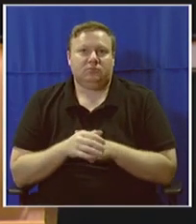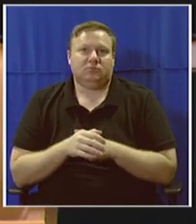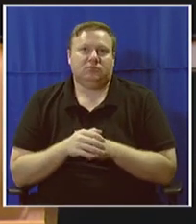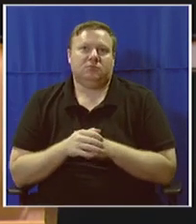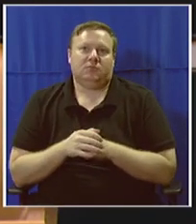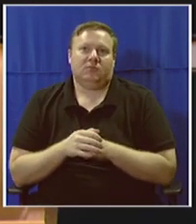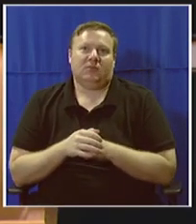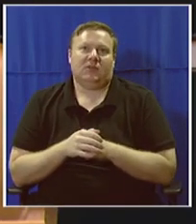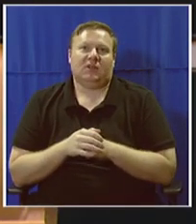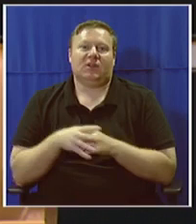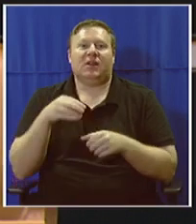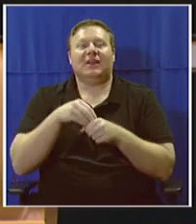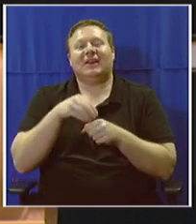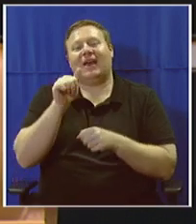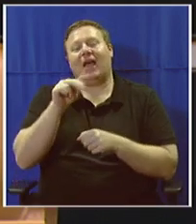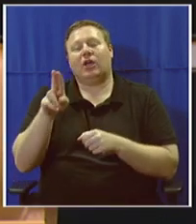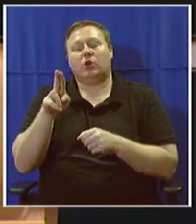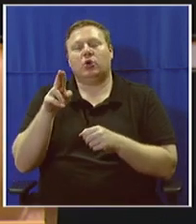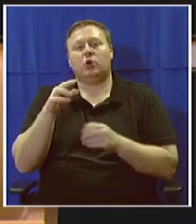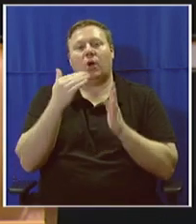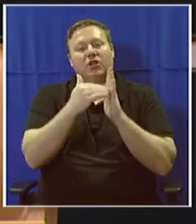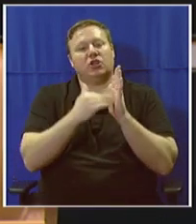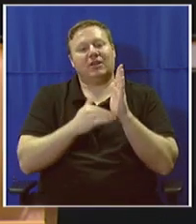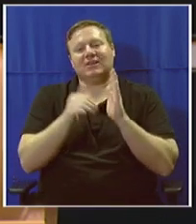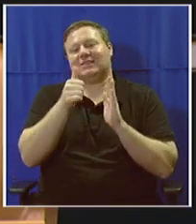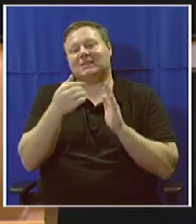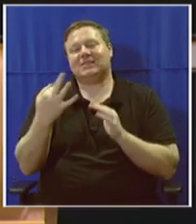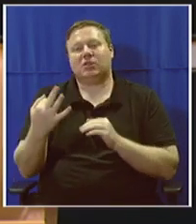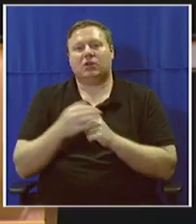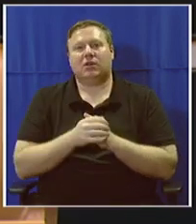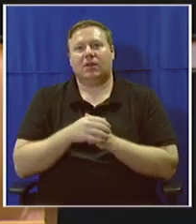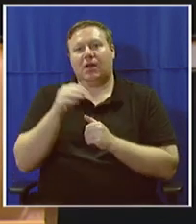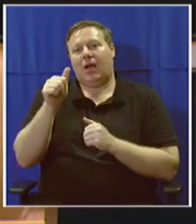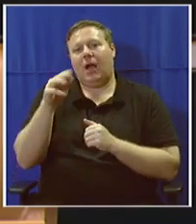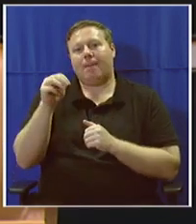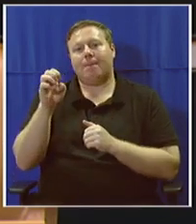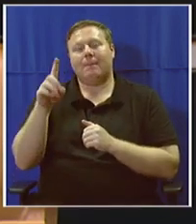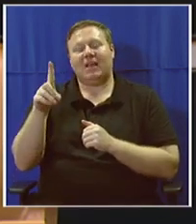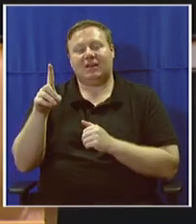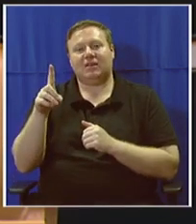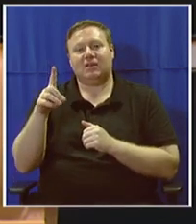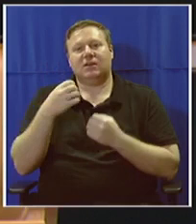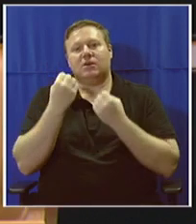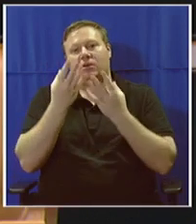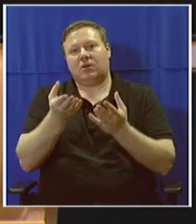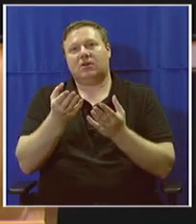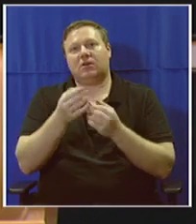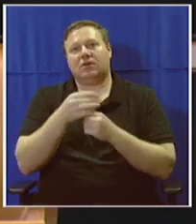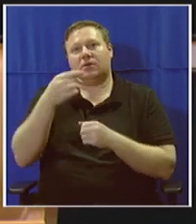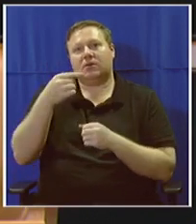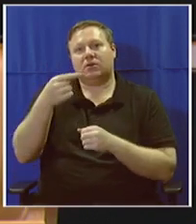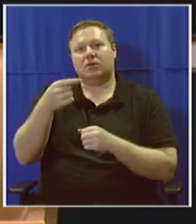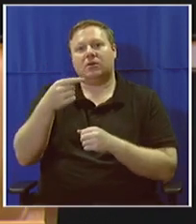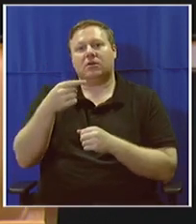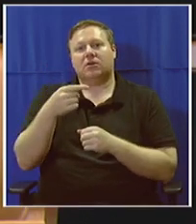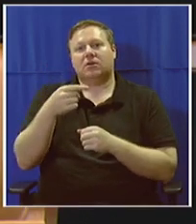Agenda 2063. Understands that Mr. Ahmed will be presented with an award in Norwegian capital Oslo on the